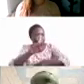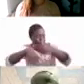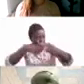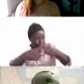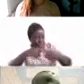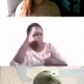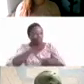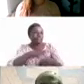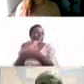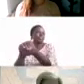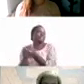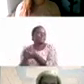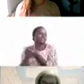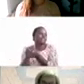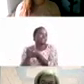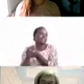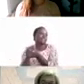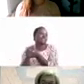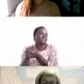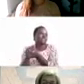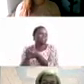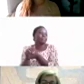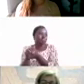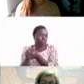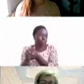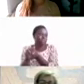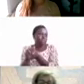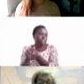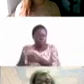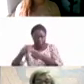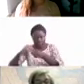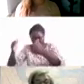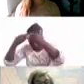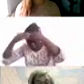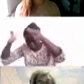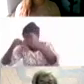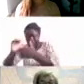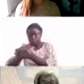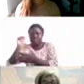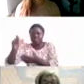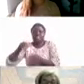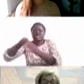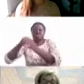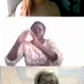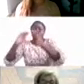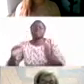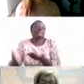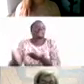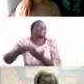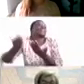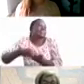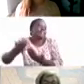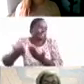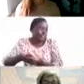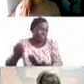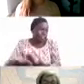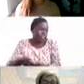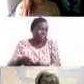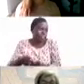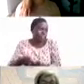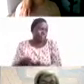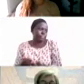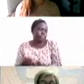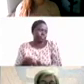concerning the sexual and reproductive health for women with disabilities and their husbands and their partners. So we